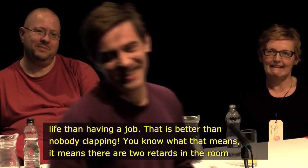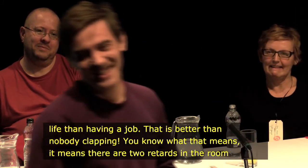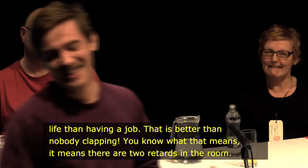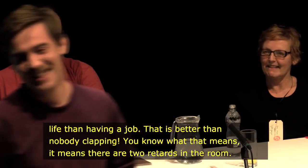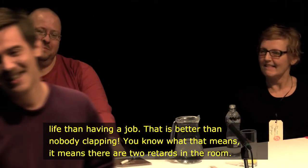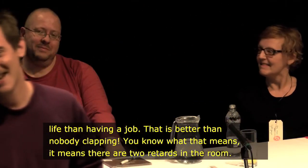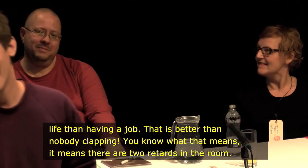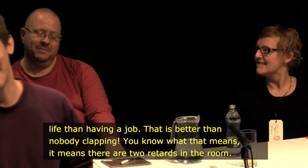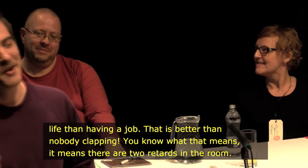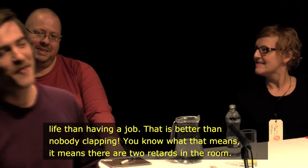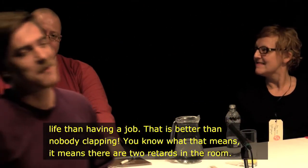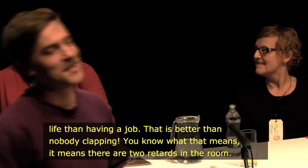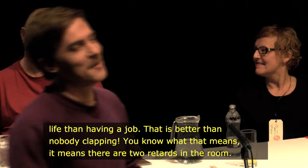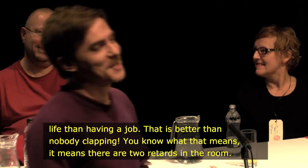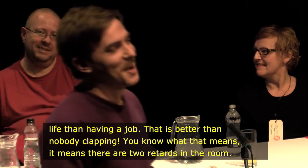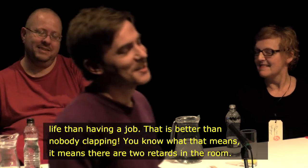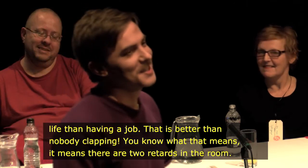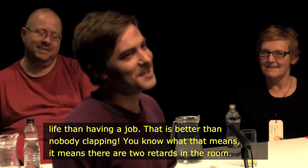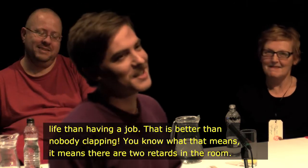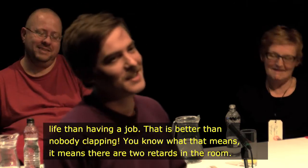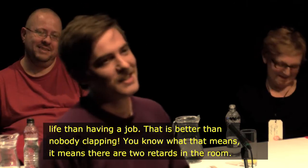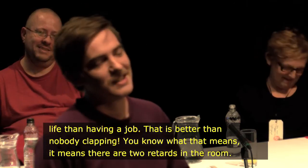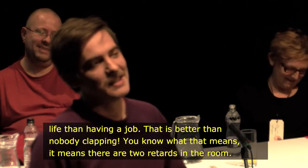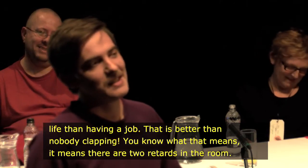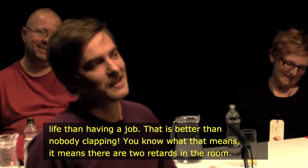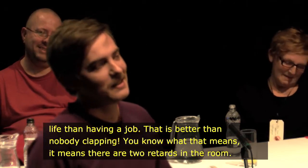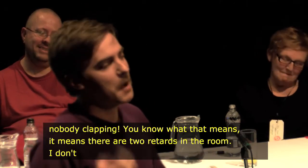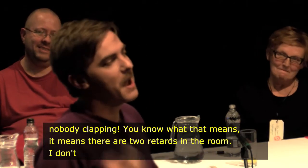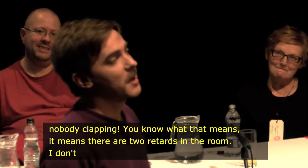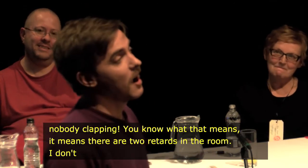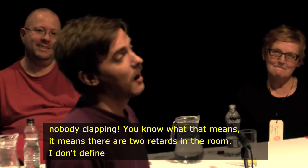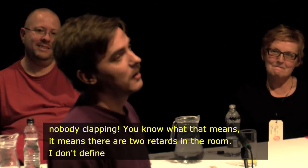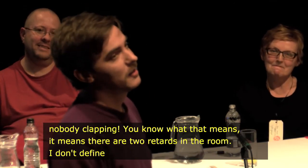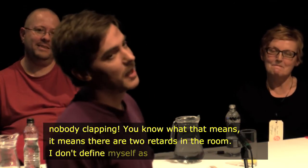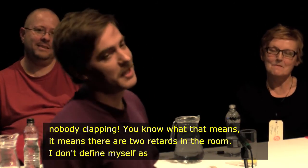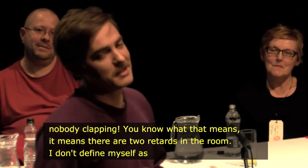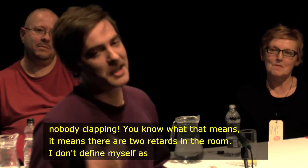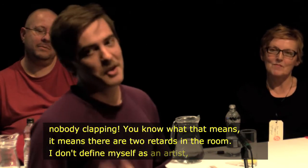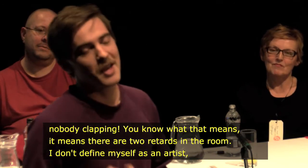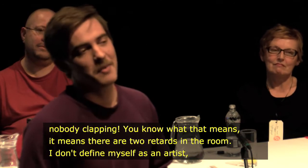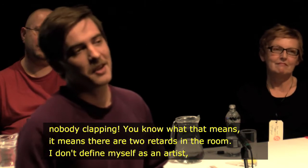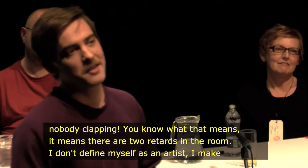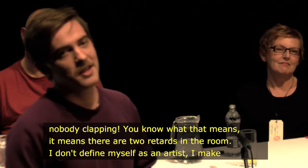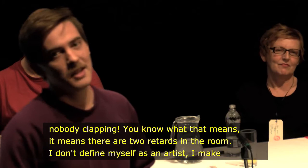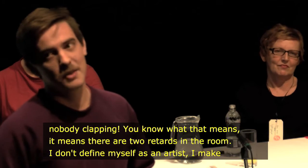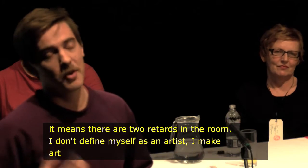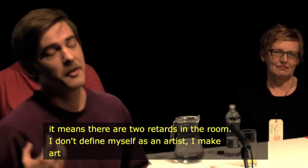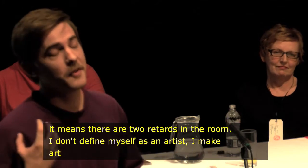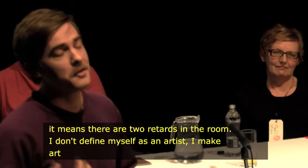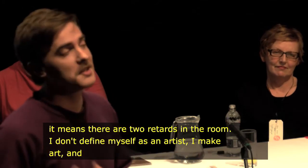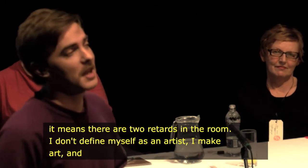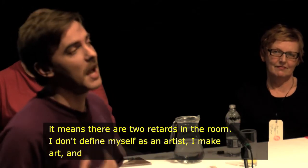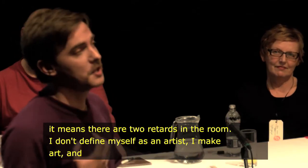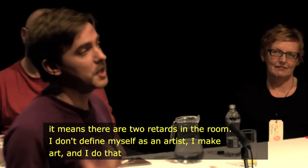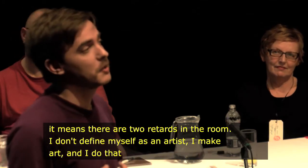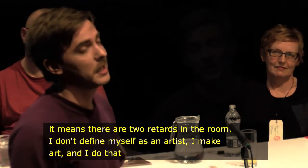Anyway, I don't define myself as an artist. I make art, and I do that because it's one of the